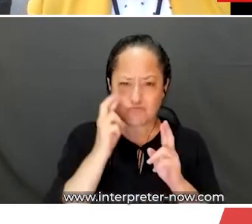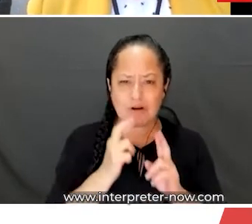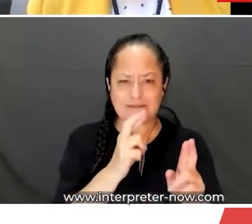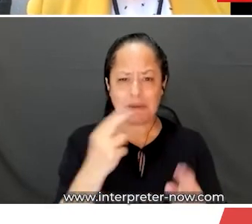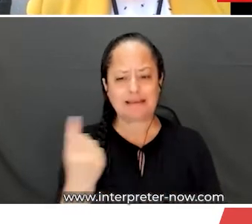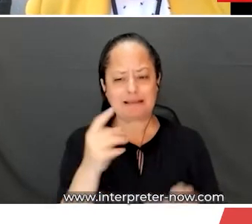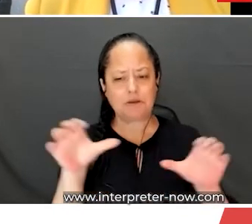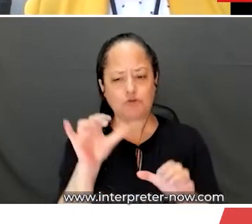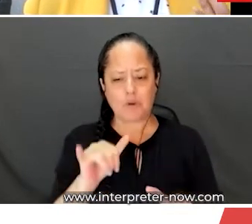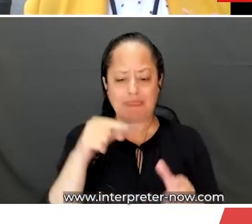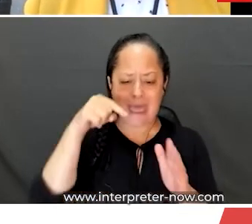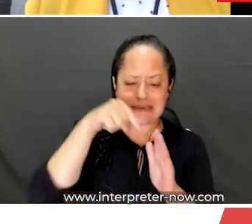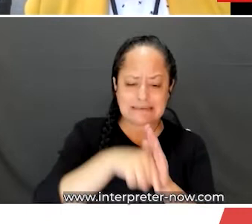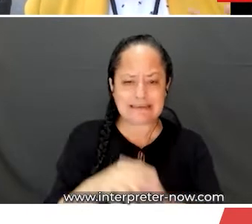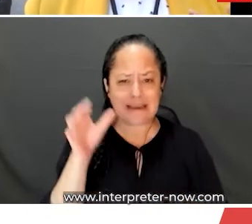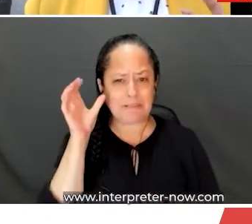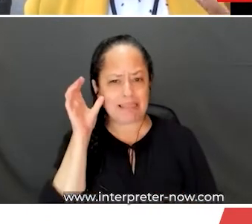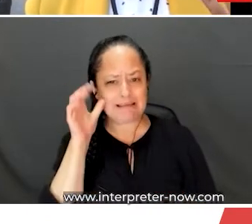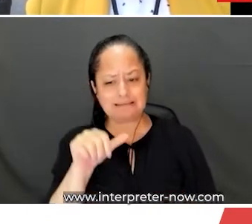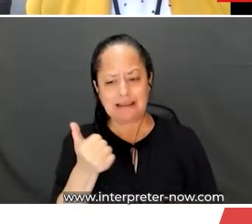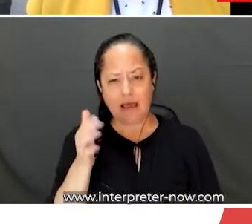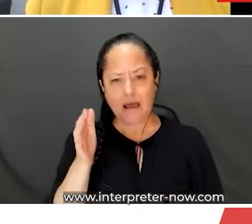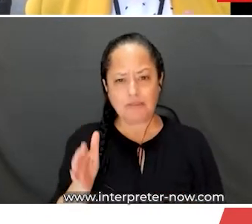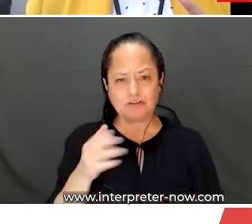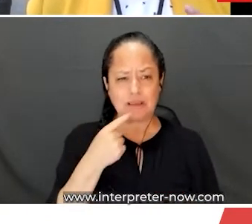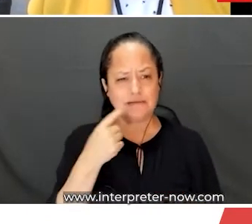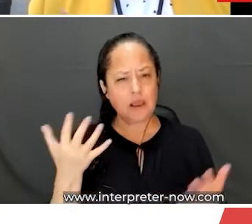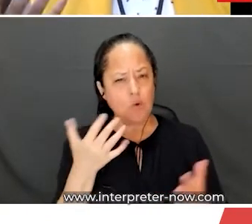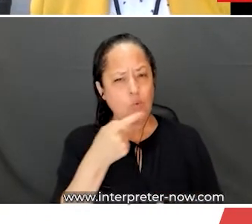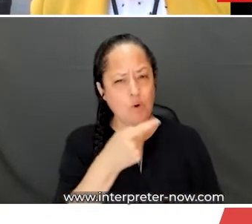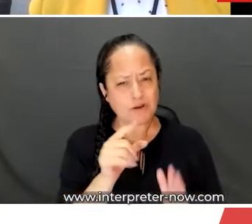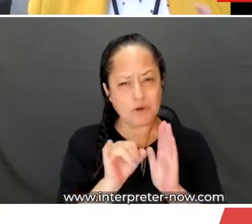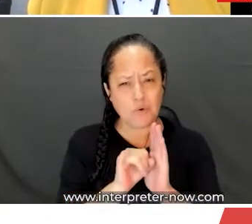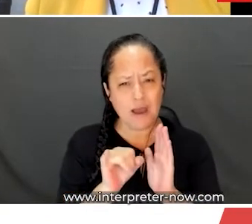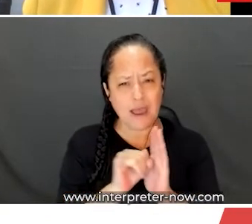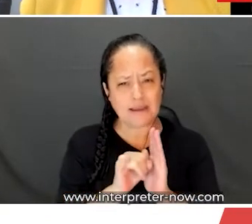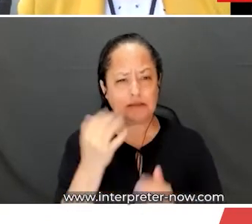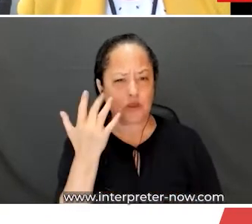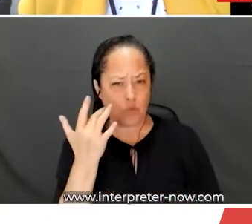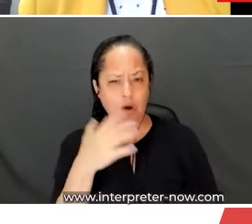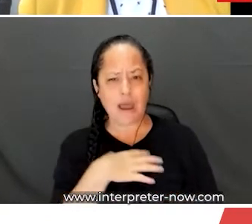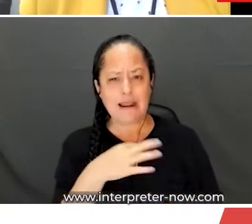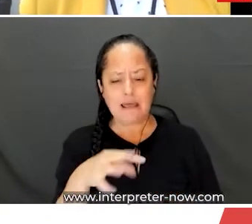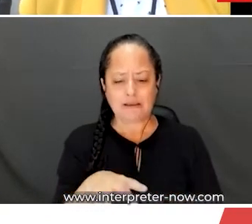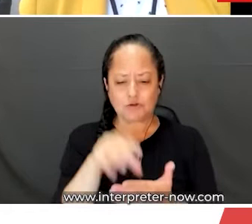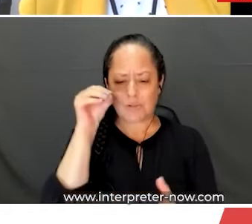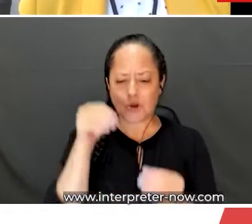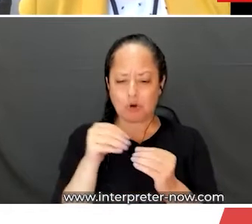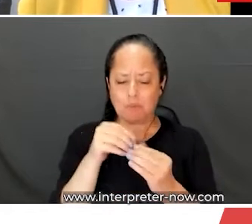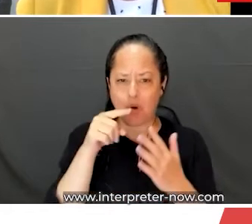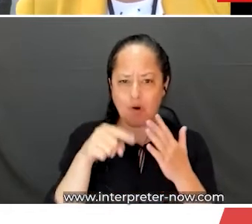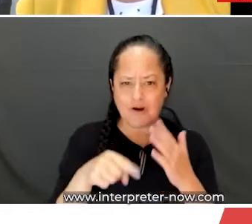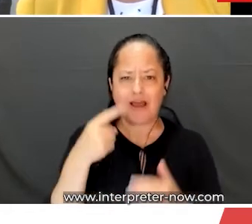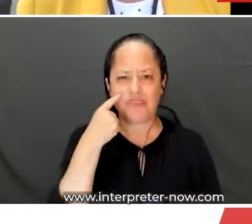doing that deep listening on the other side to say, what do you identify with and why? And I'd love to learn more. I think